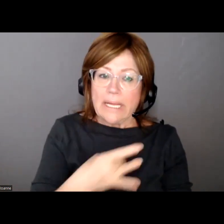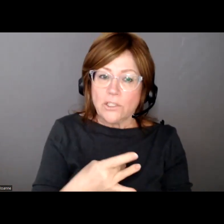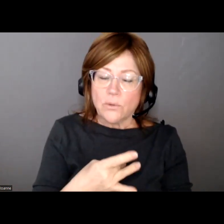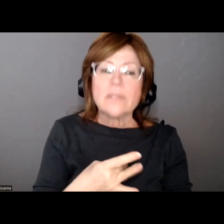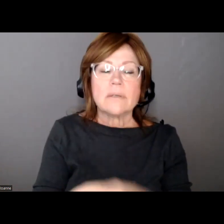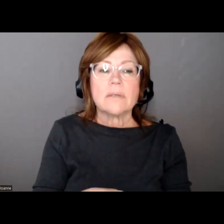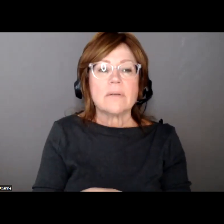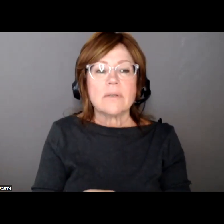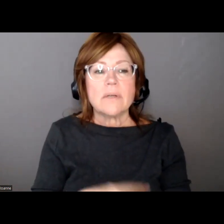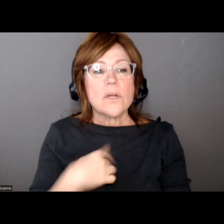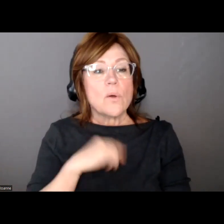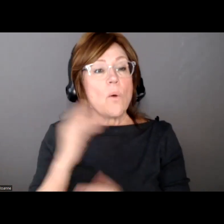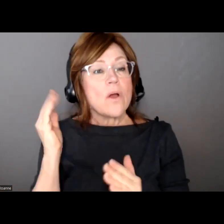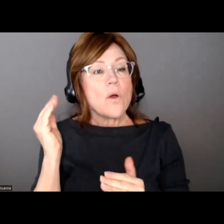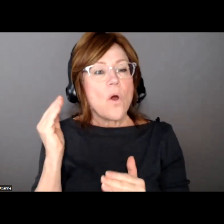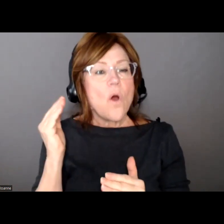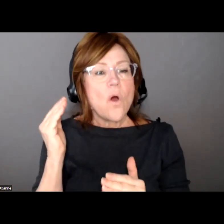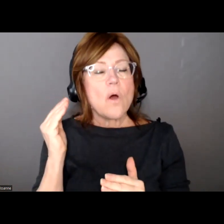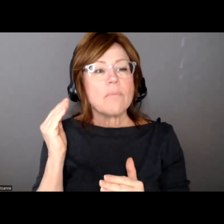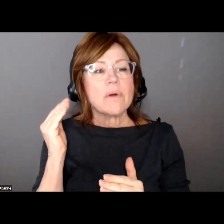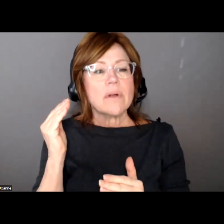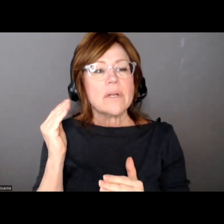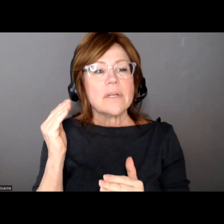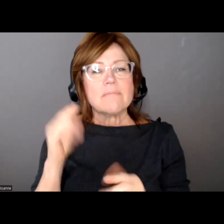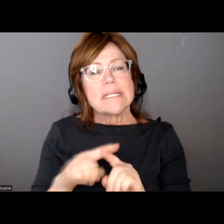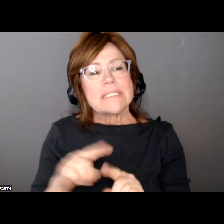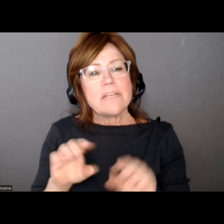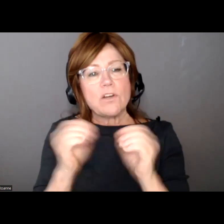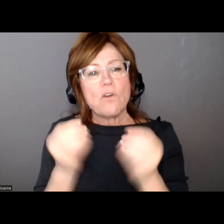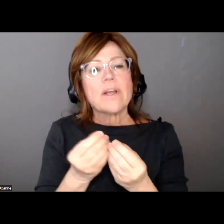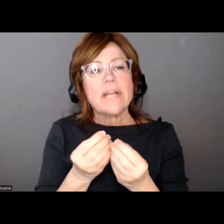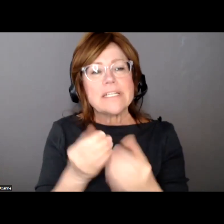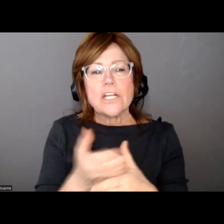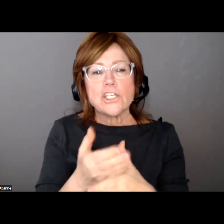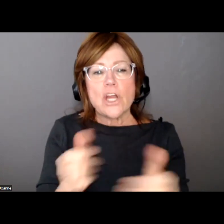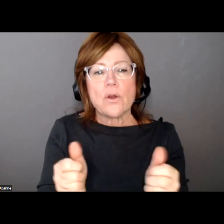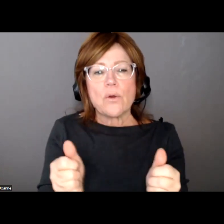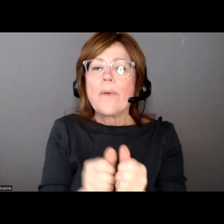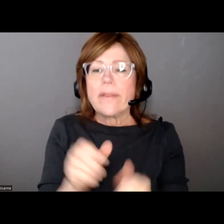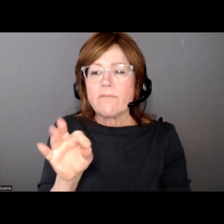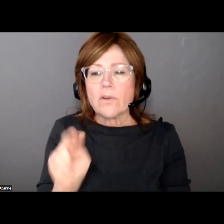see, you know, more of that come through from different organizations as well. I think that'd be great.